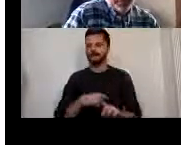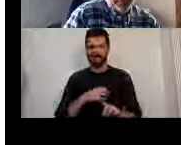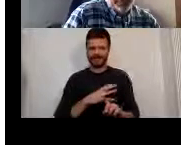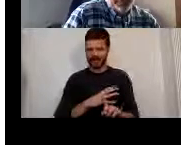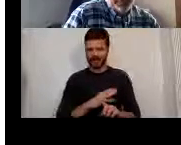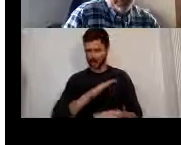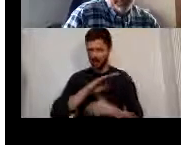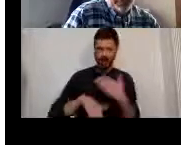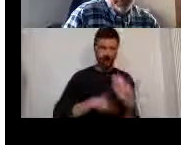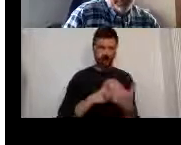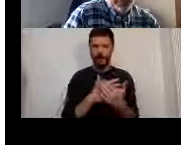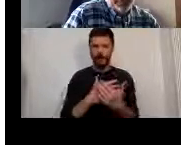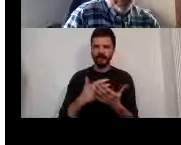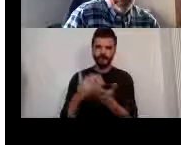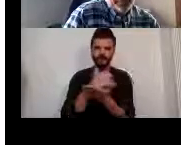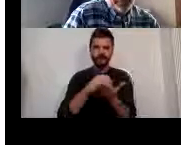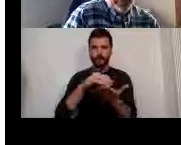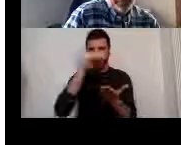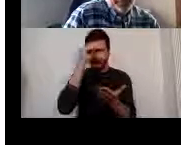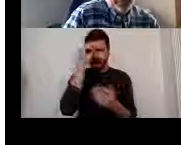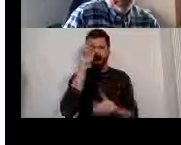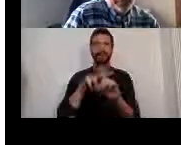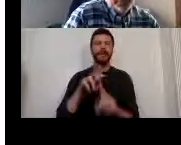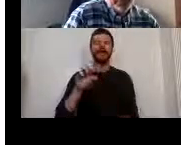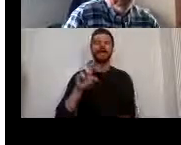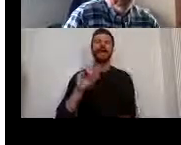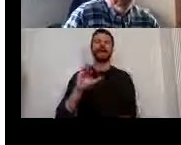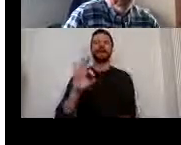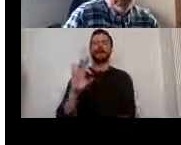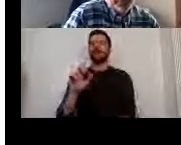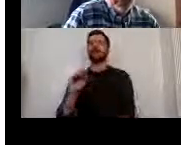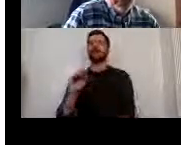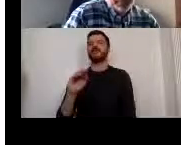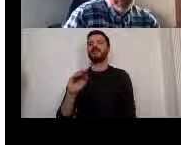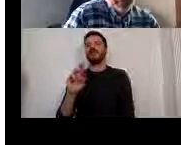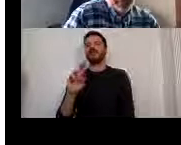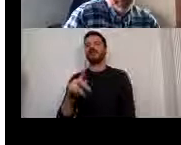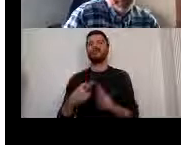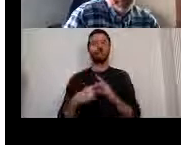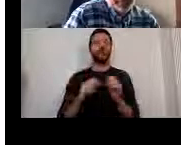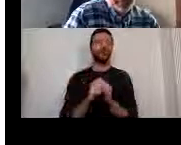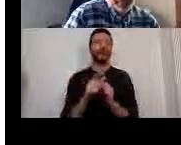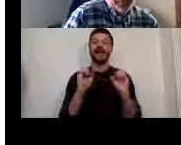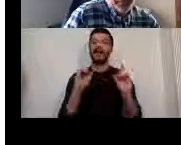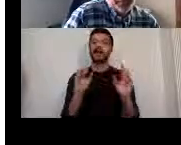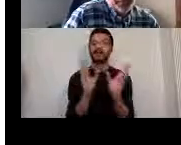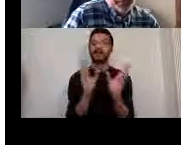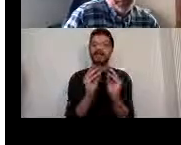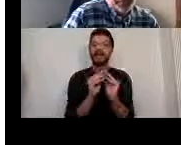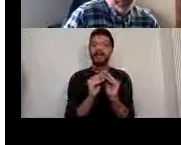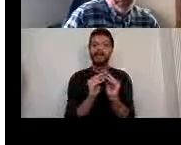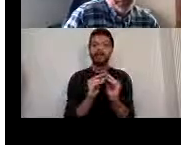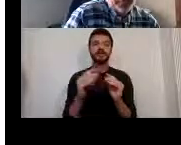learnings and applied the ERIC framework. So we start with educational meetings coupled with audit